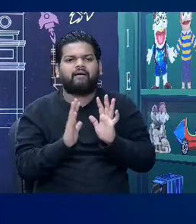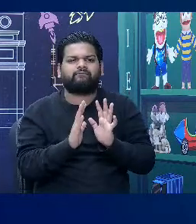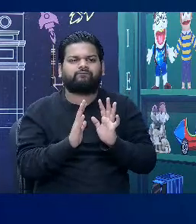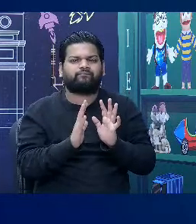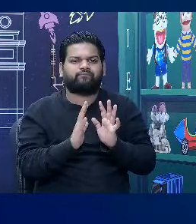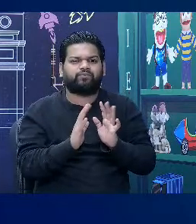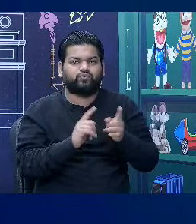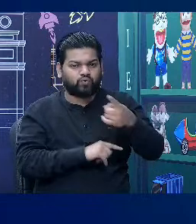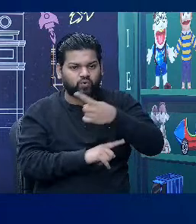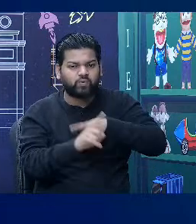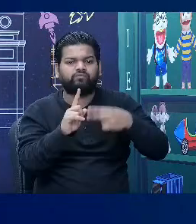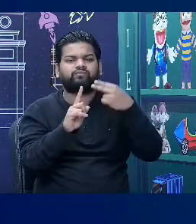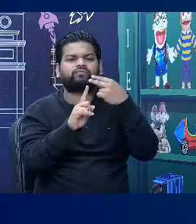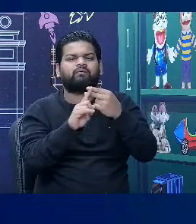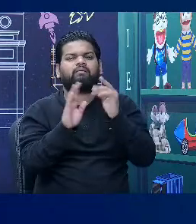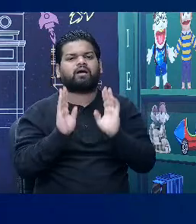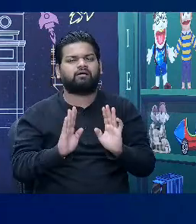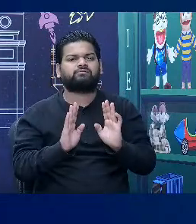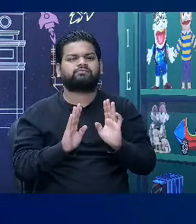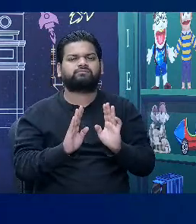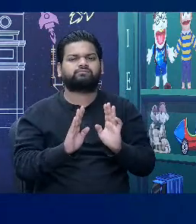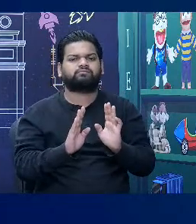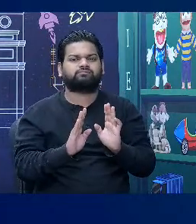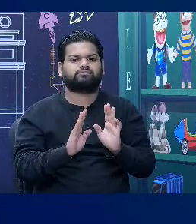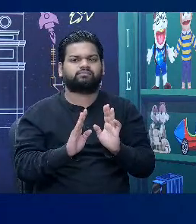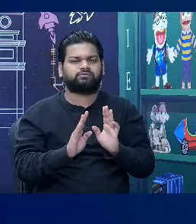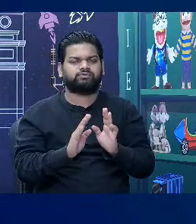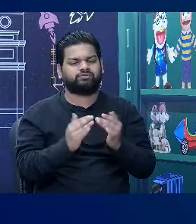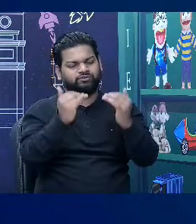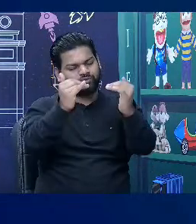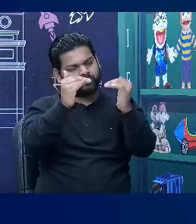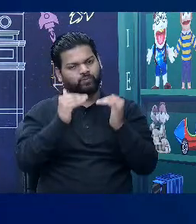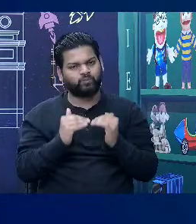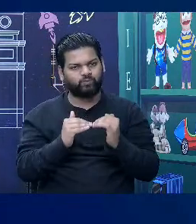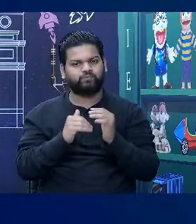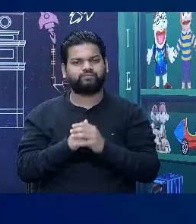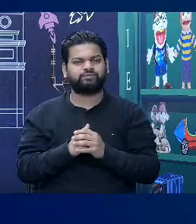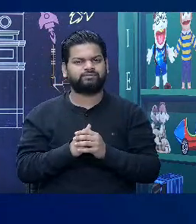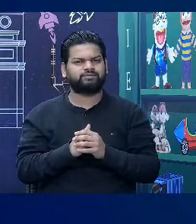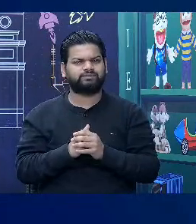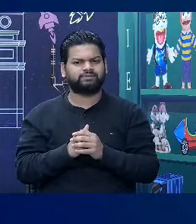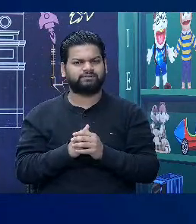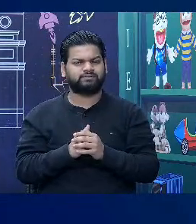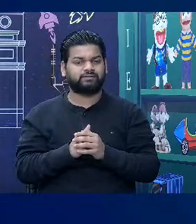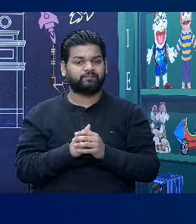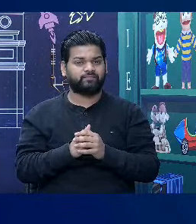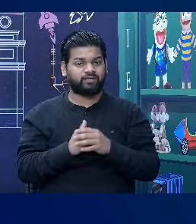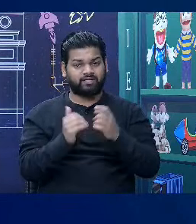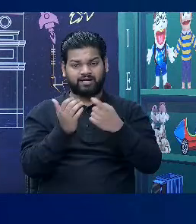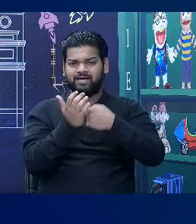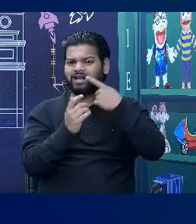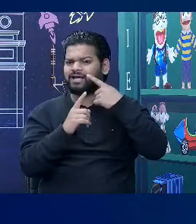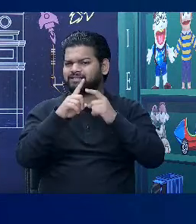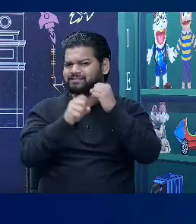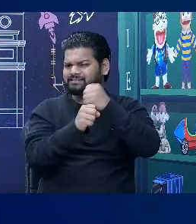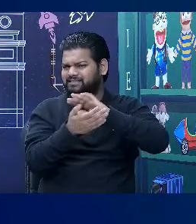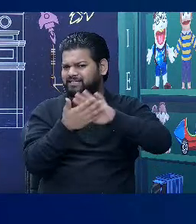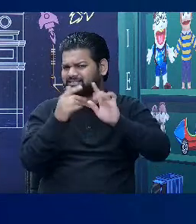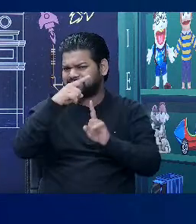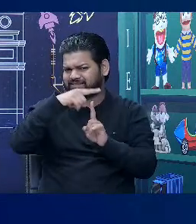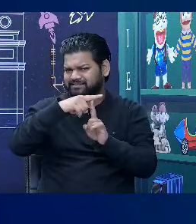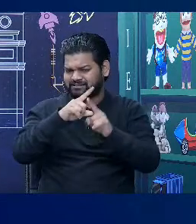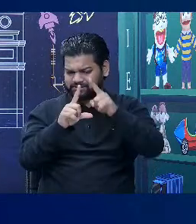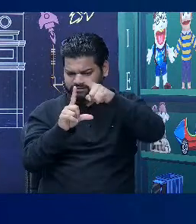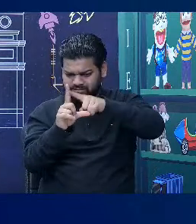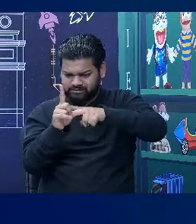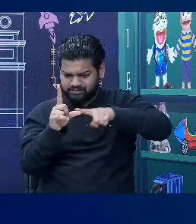trigonometric ratios of the angles. Let us take right triangle ABC. Here,